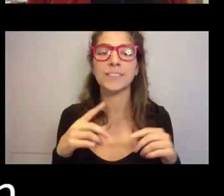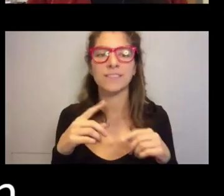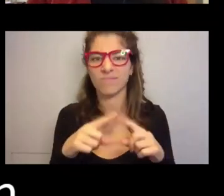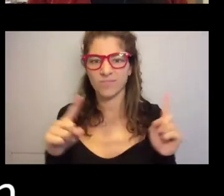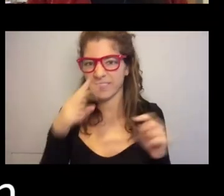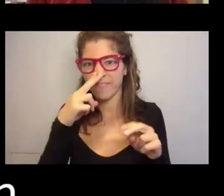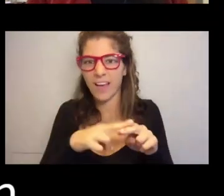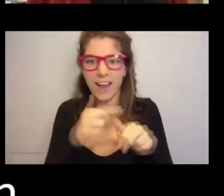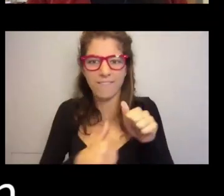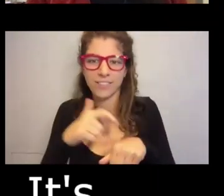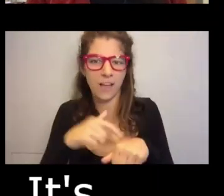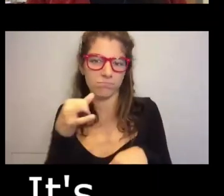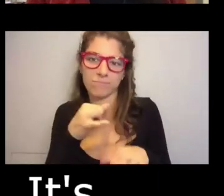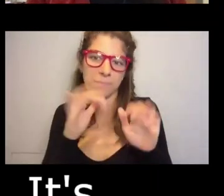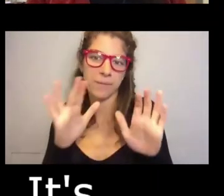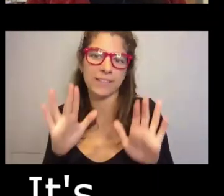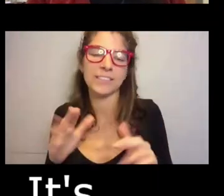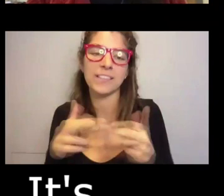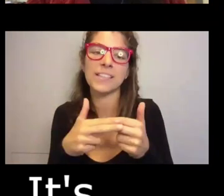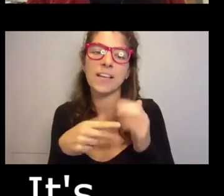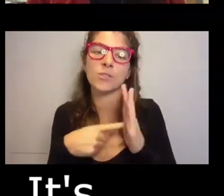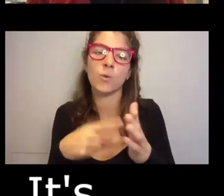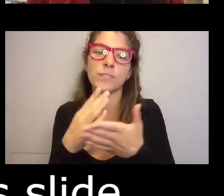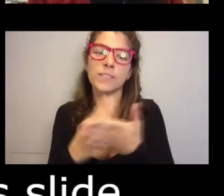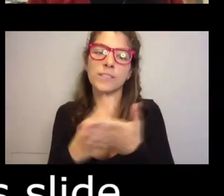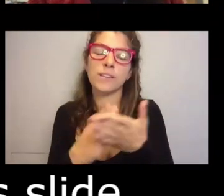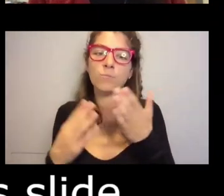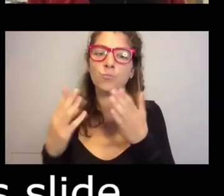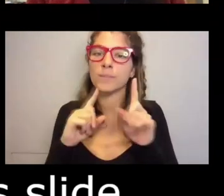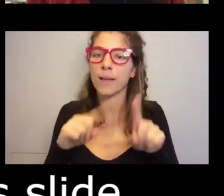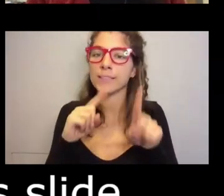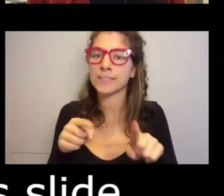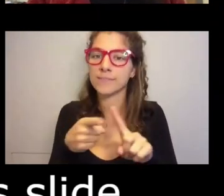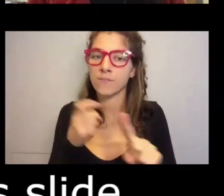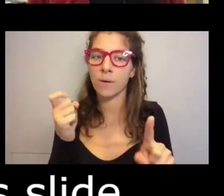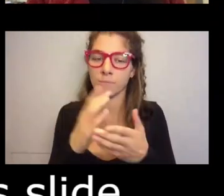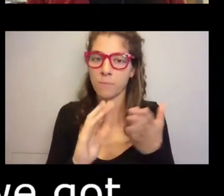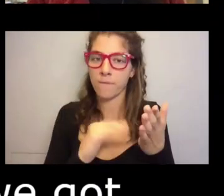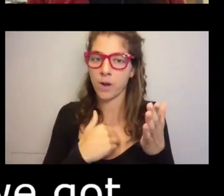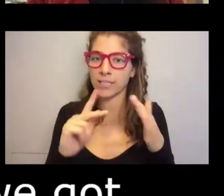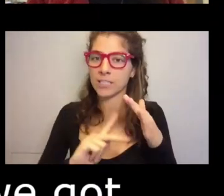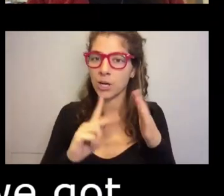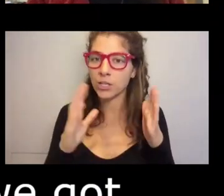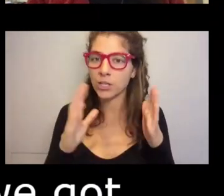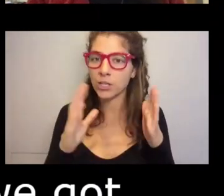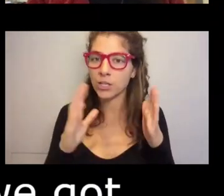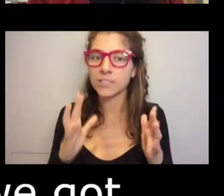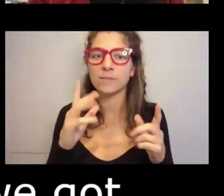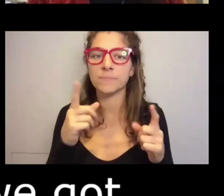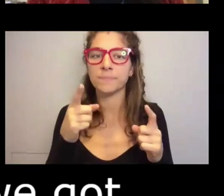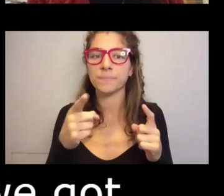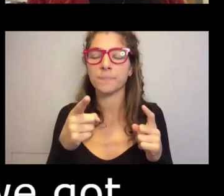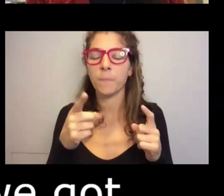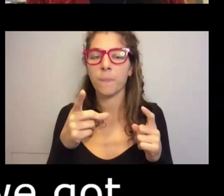fun every time. This slide shows some responses we got from some of our kindergartners after they did